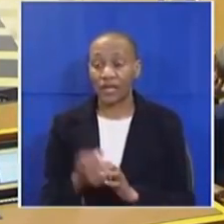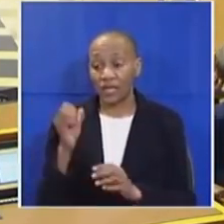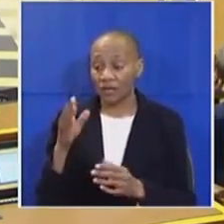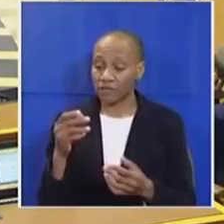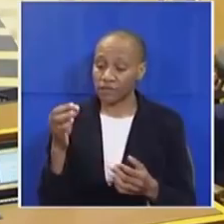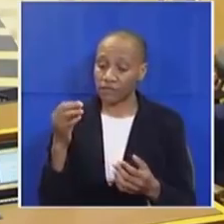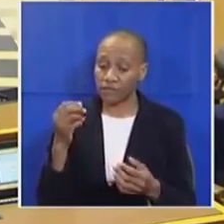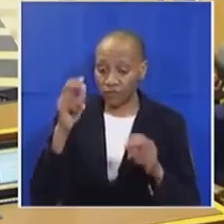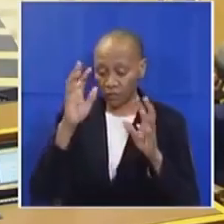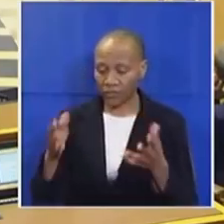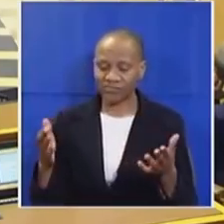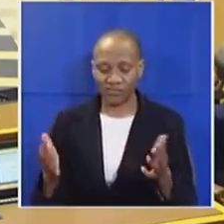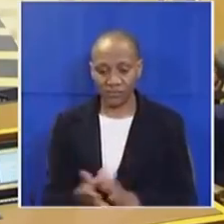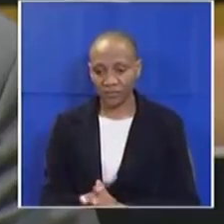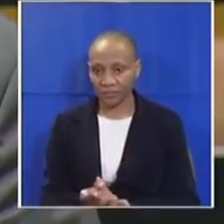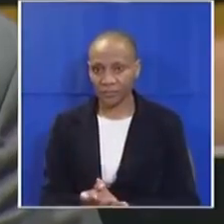day.